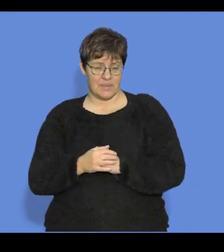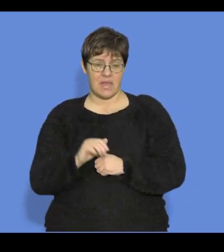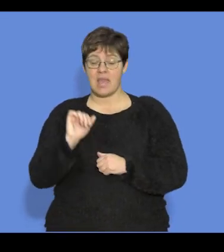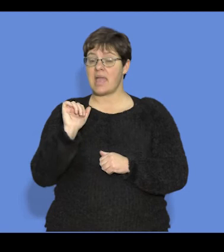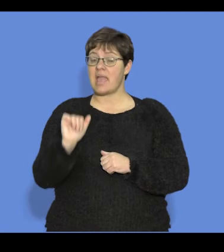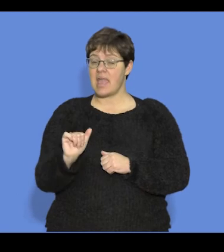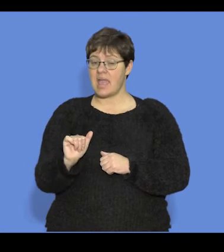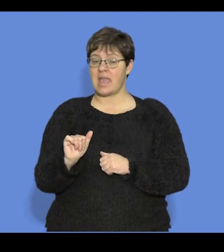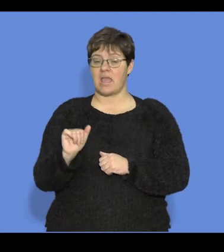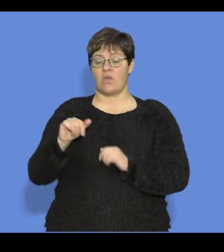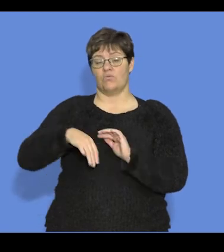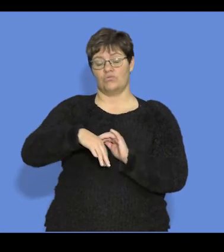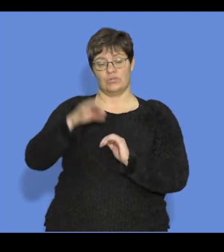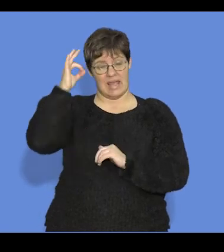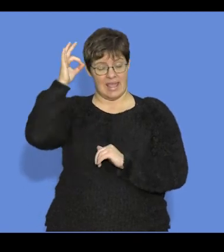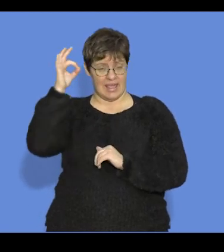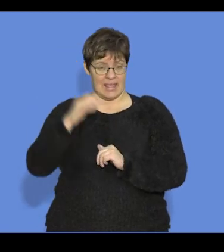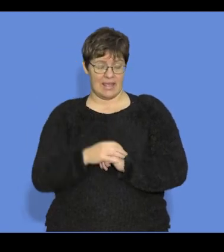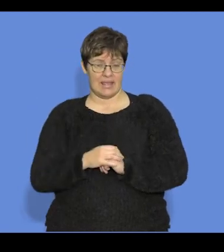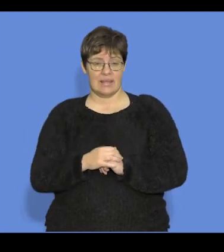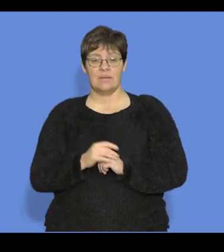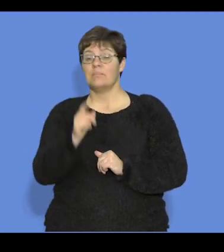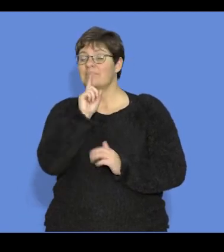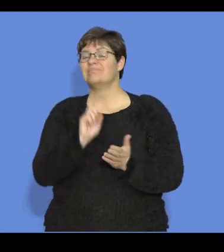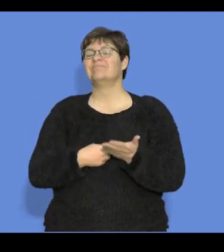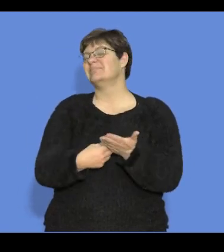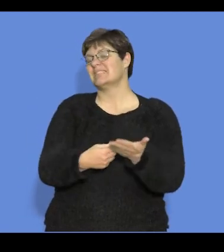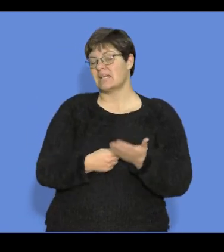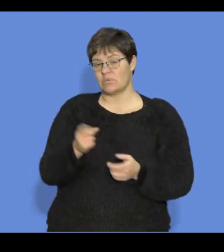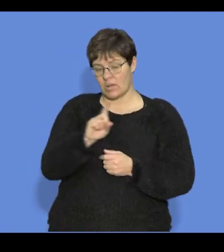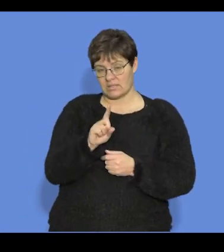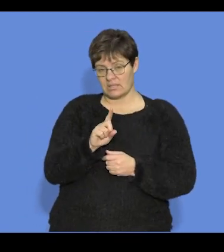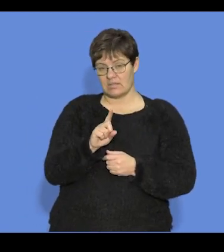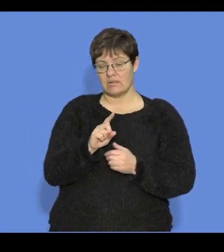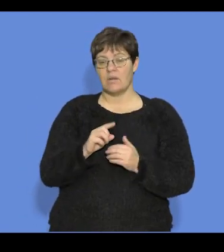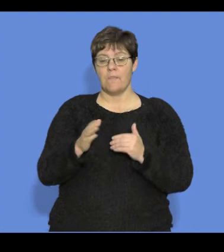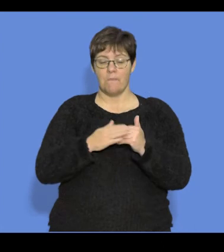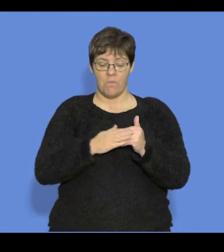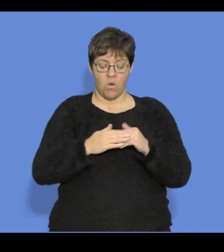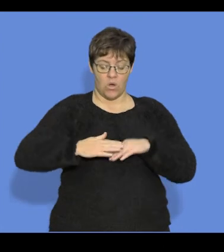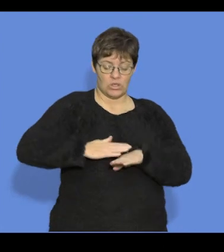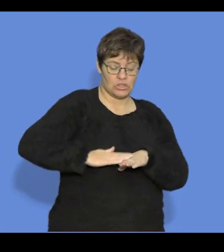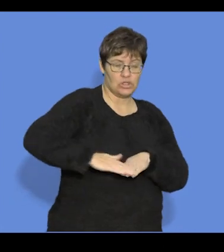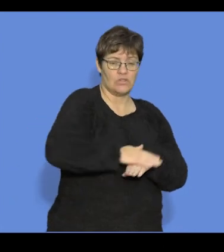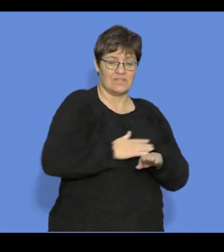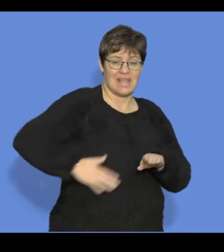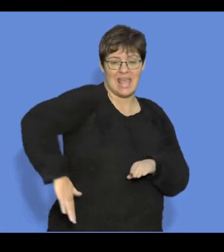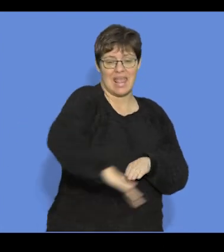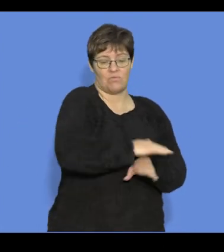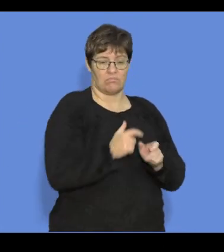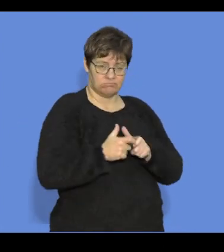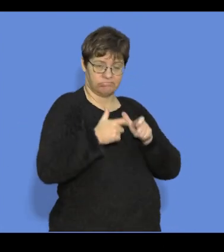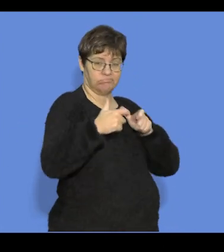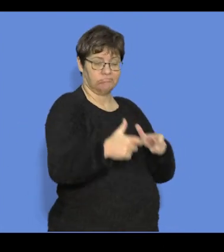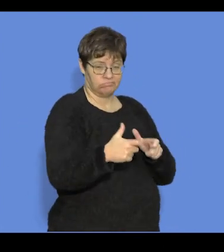A is your root hair, so here again you are talking about an increase of surface area.